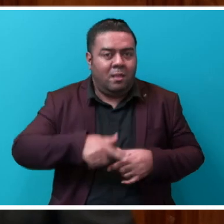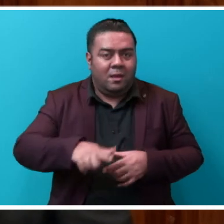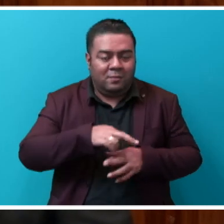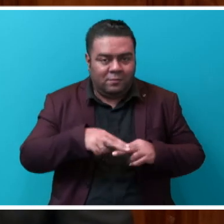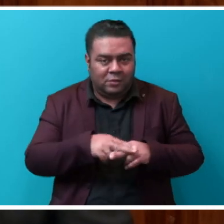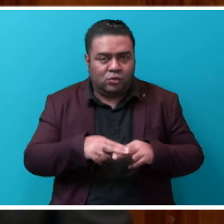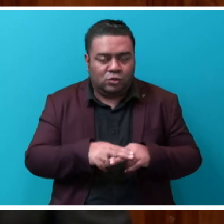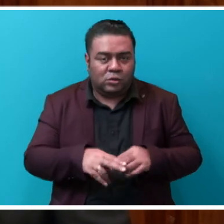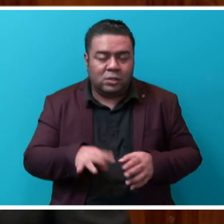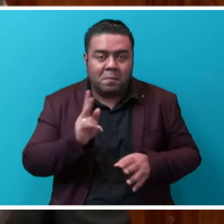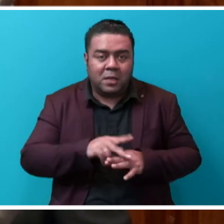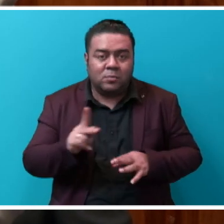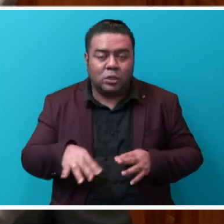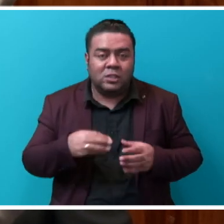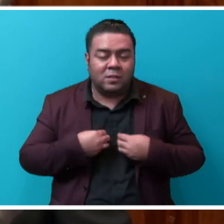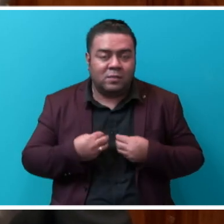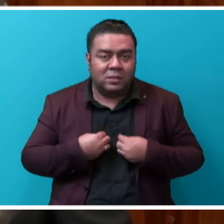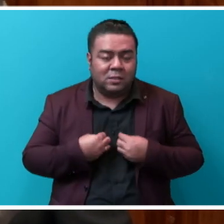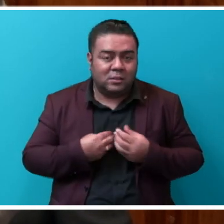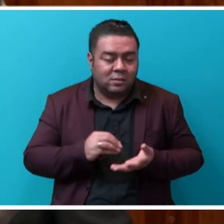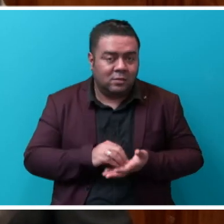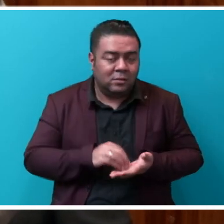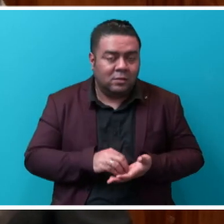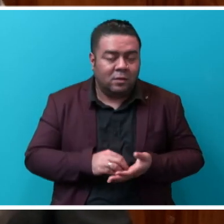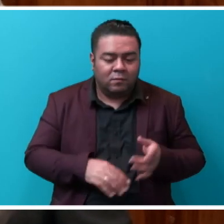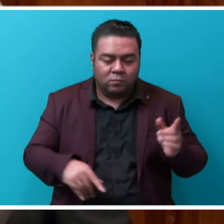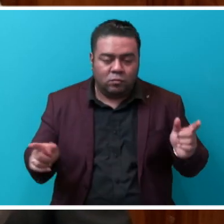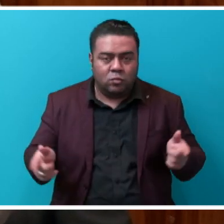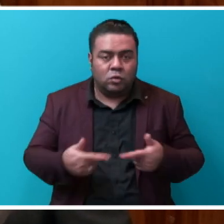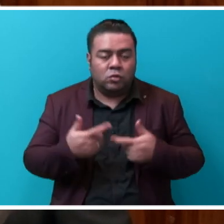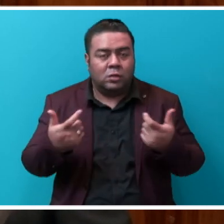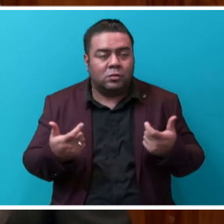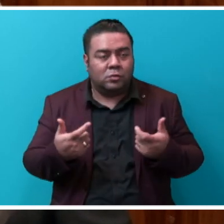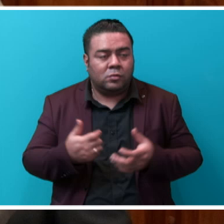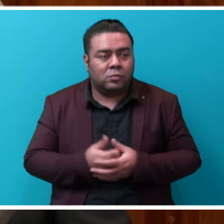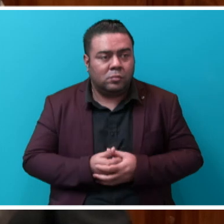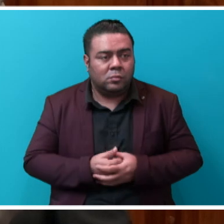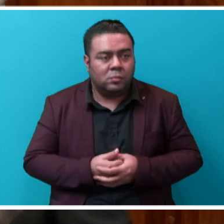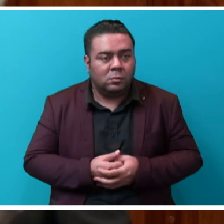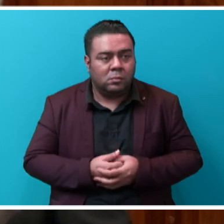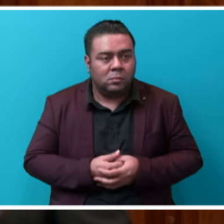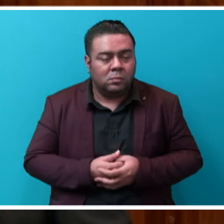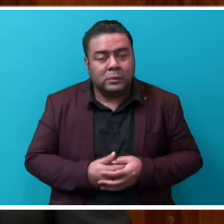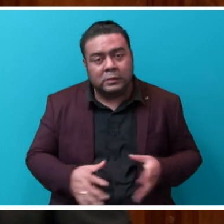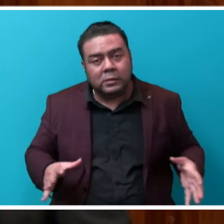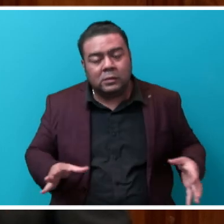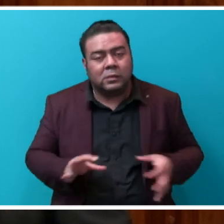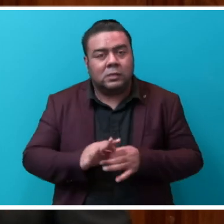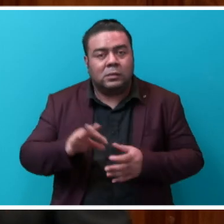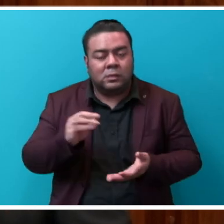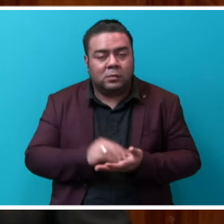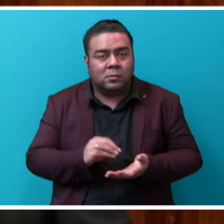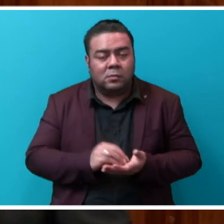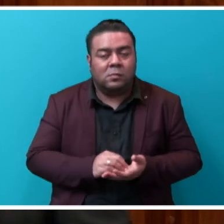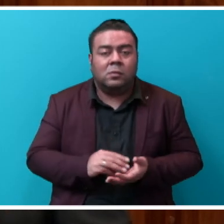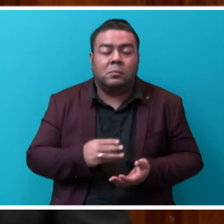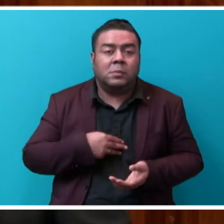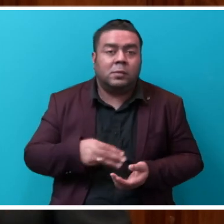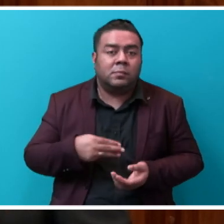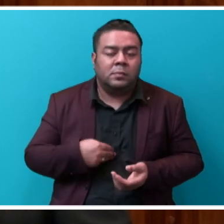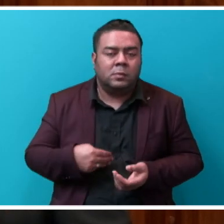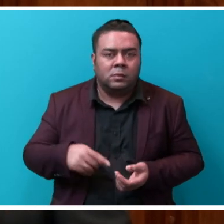passport services to simplify logistical challenges for diaspora, and linking services where diaspora members